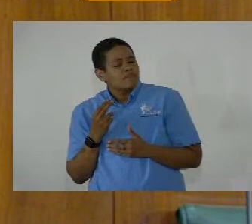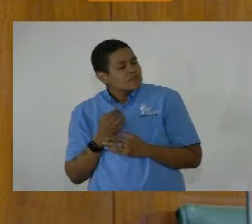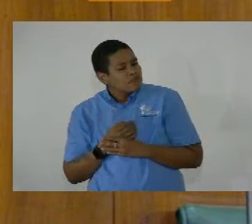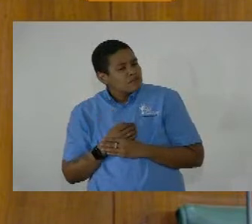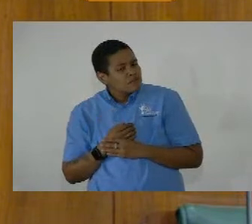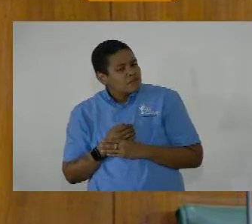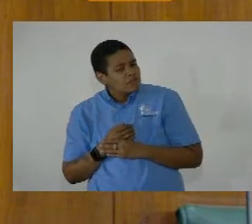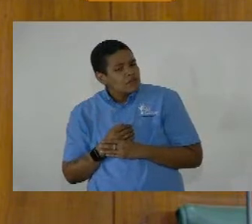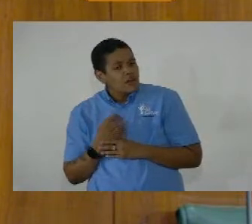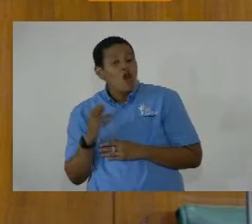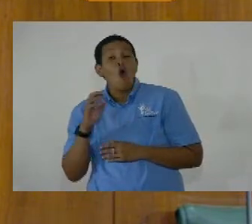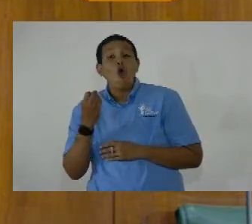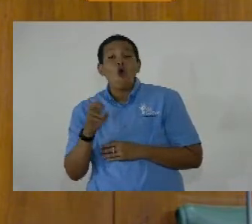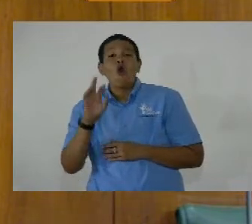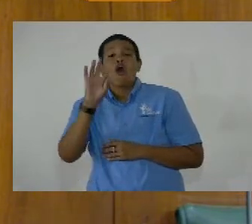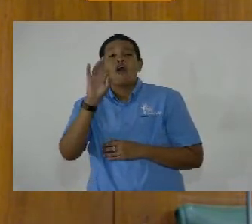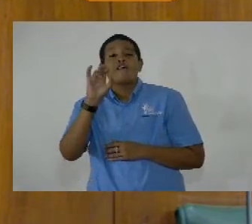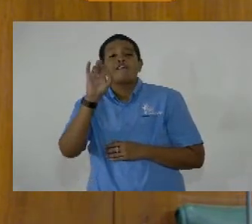shoring.